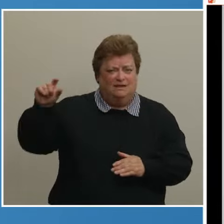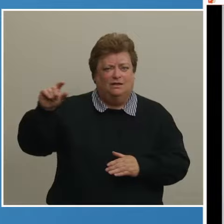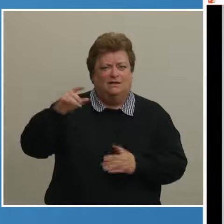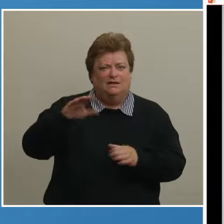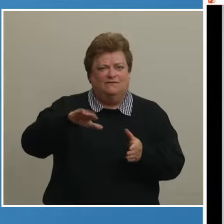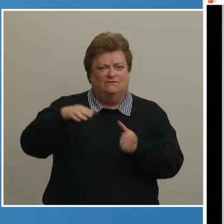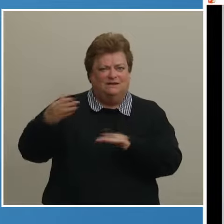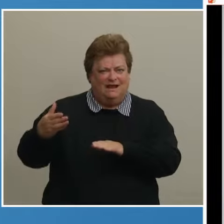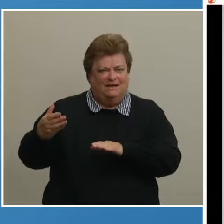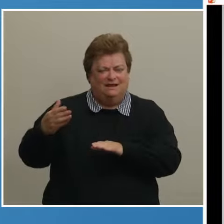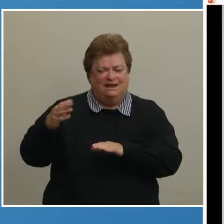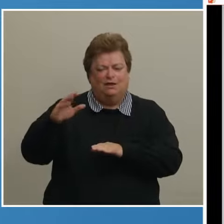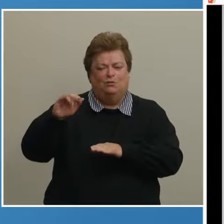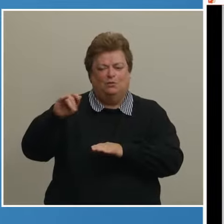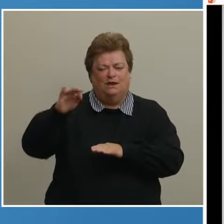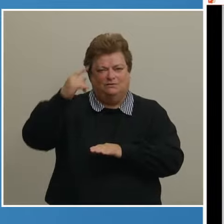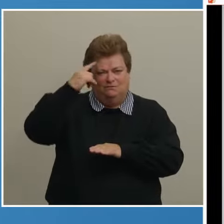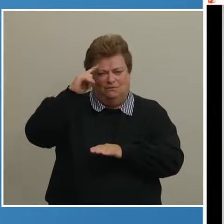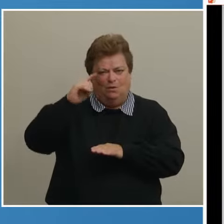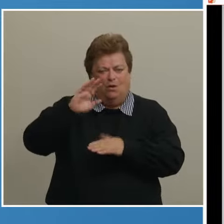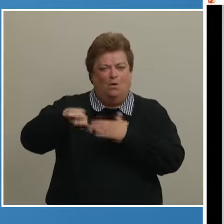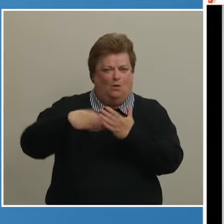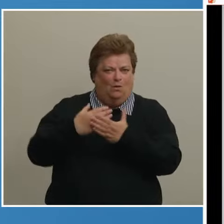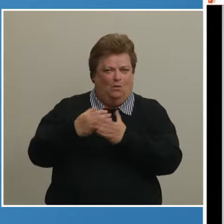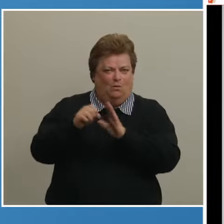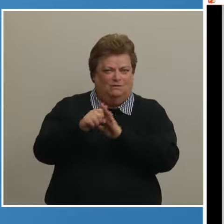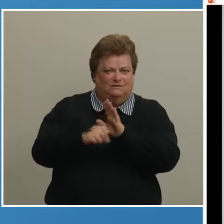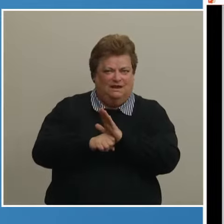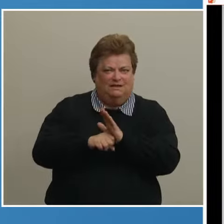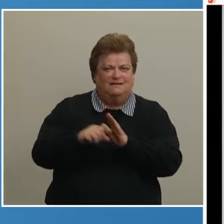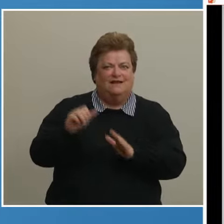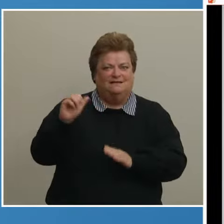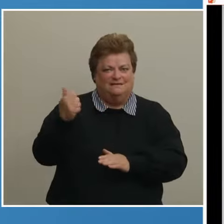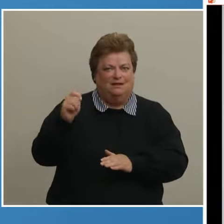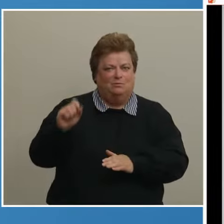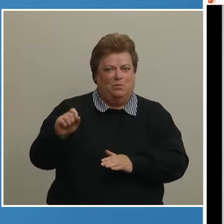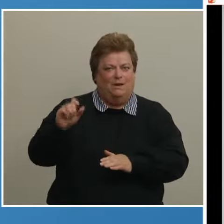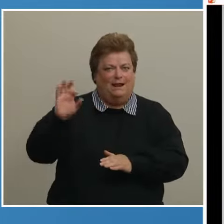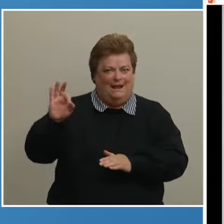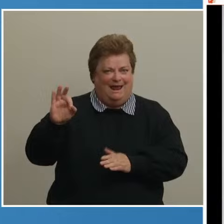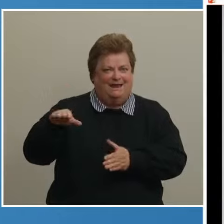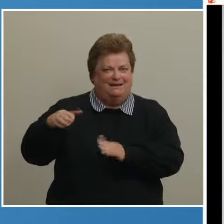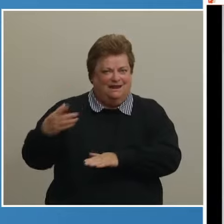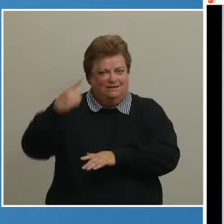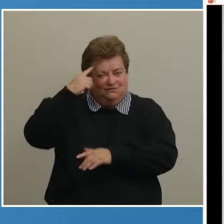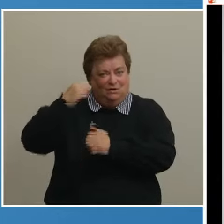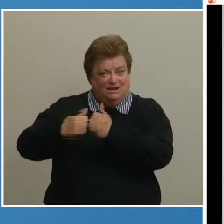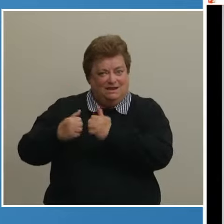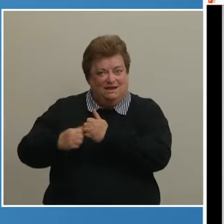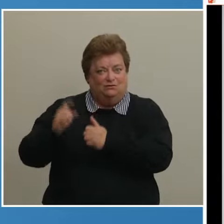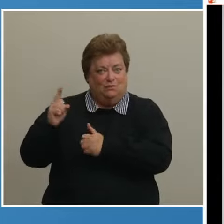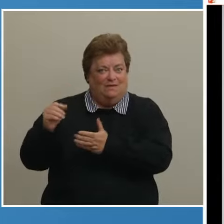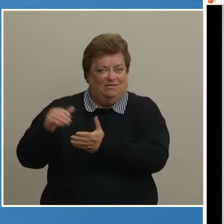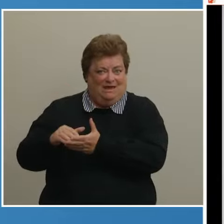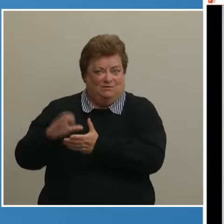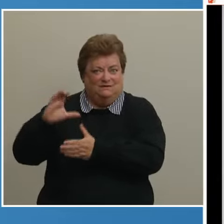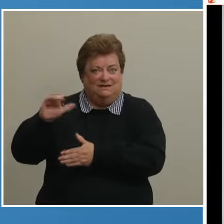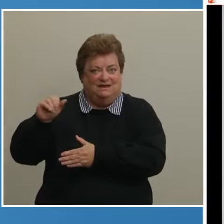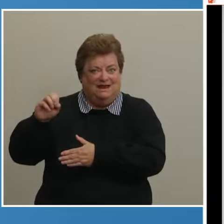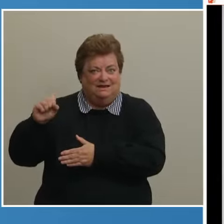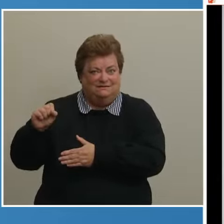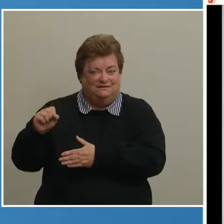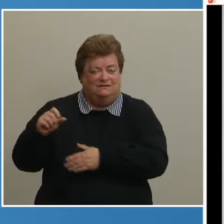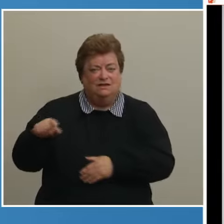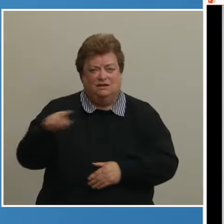the entire state, which is 10.9 deaths per 1,000 cases. And as you look at the rates for the 5